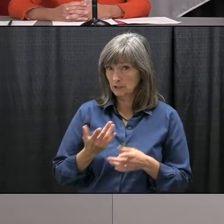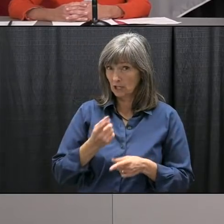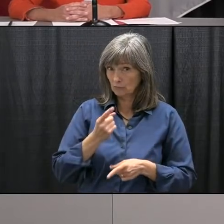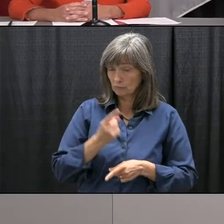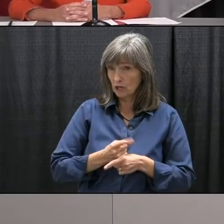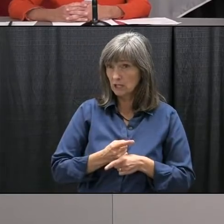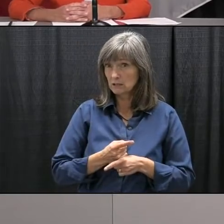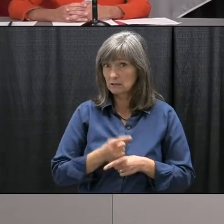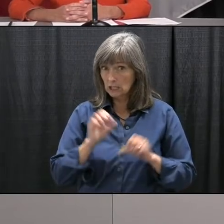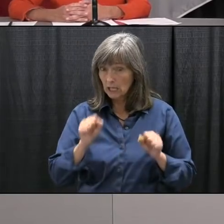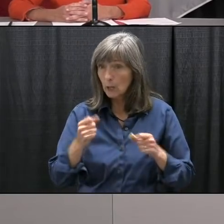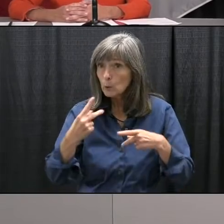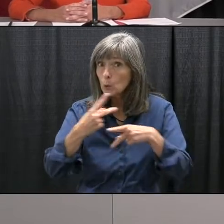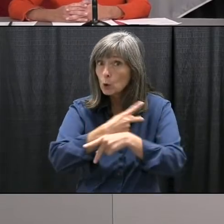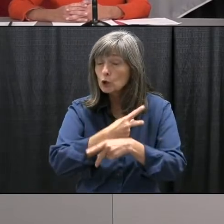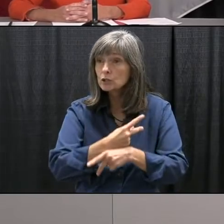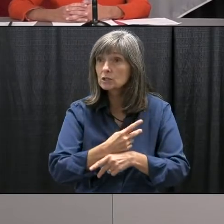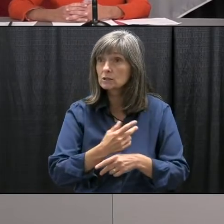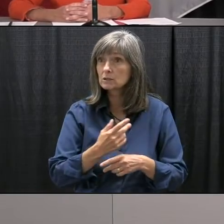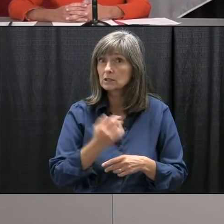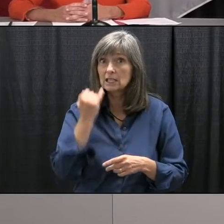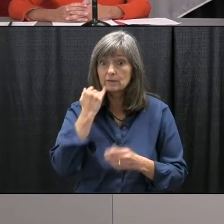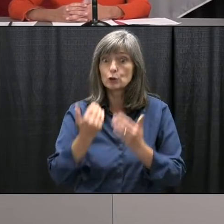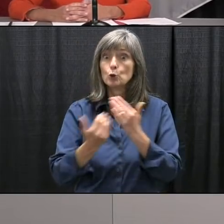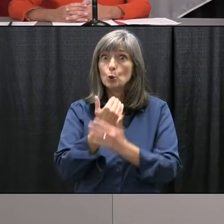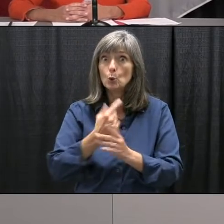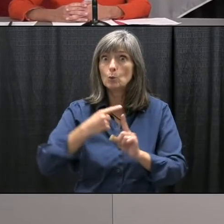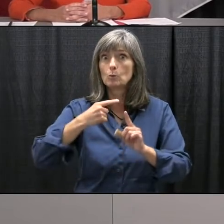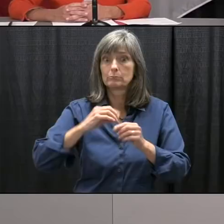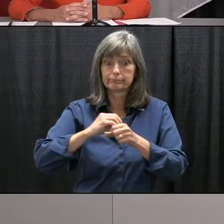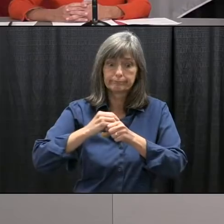could actually get worse if new variants show up?